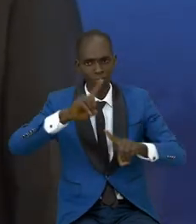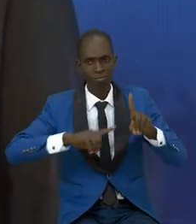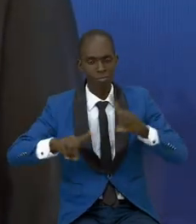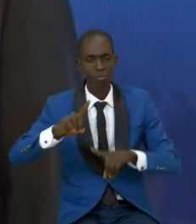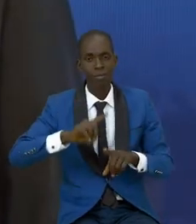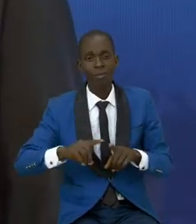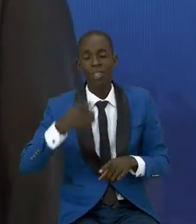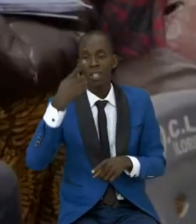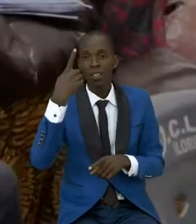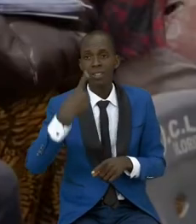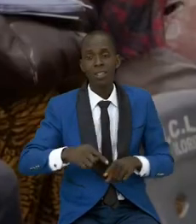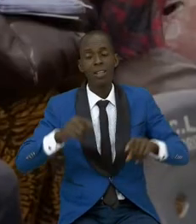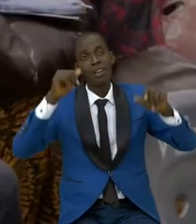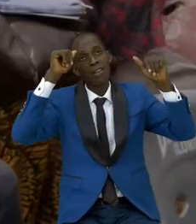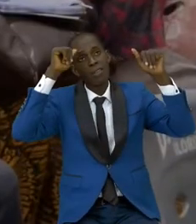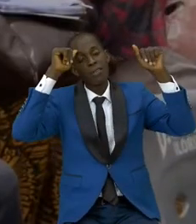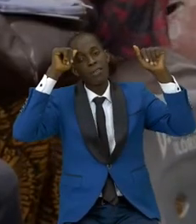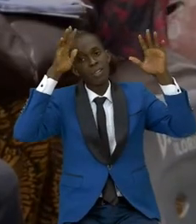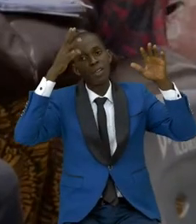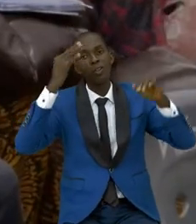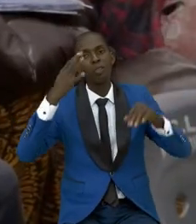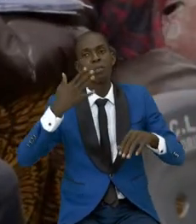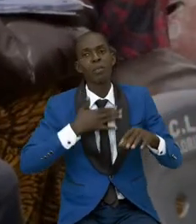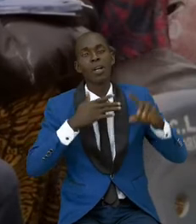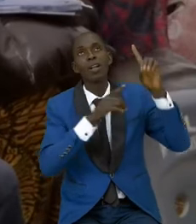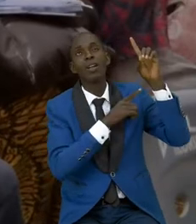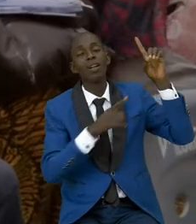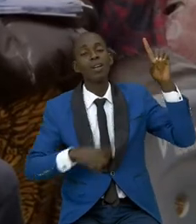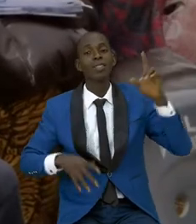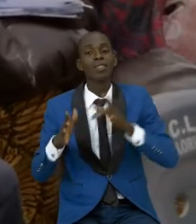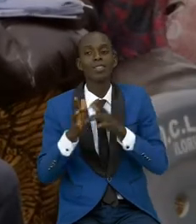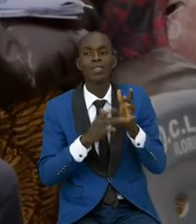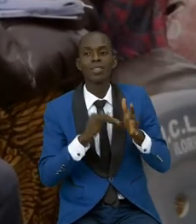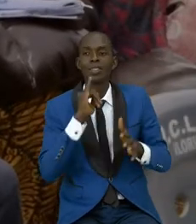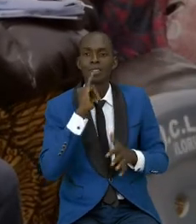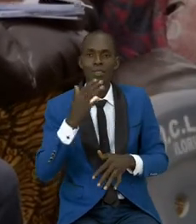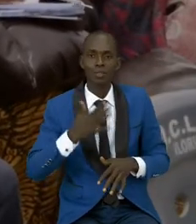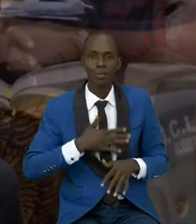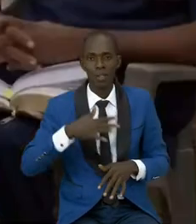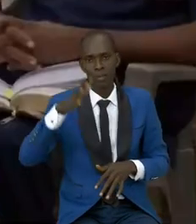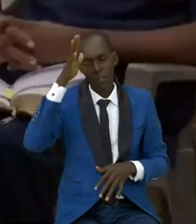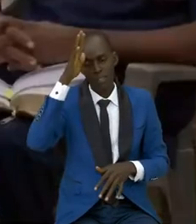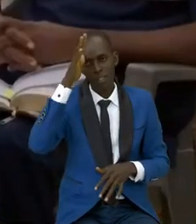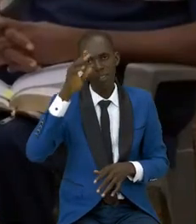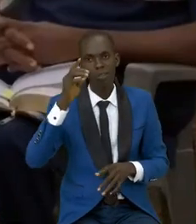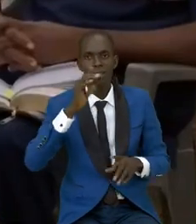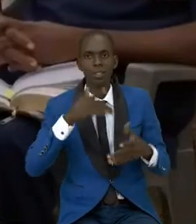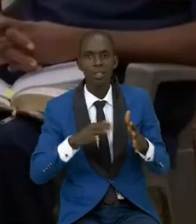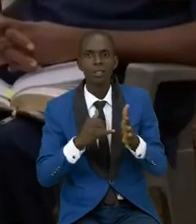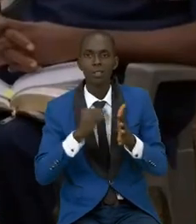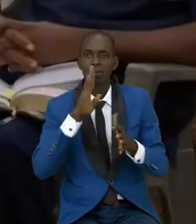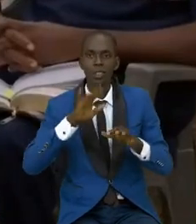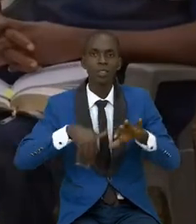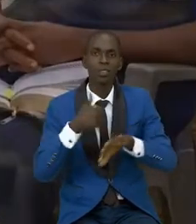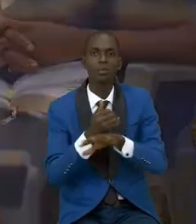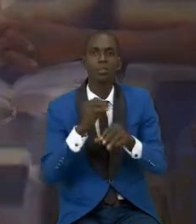Say that for yourself. Be it confirmed in your life in Jesus' name. Number two,